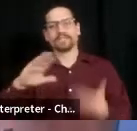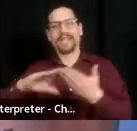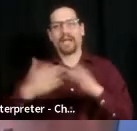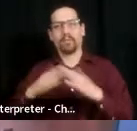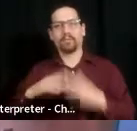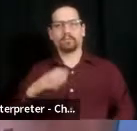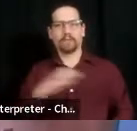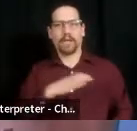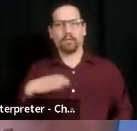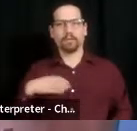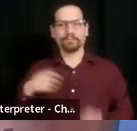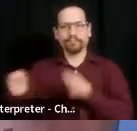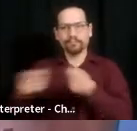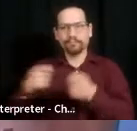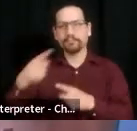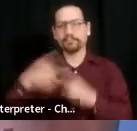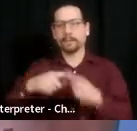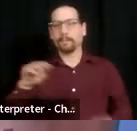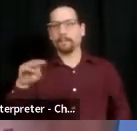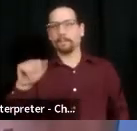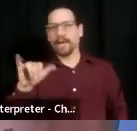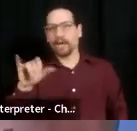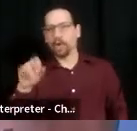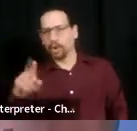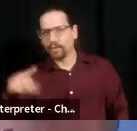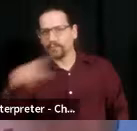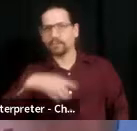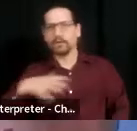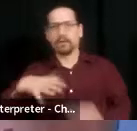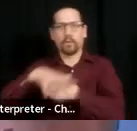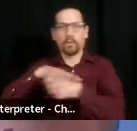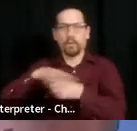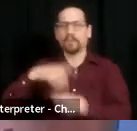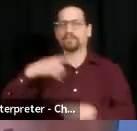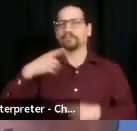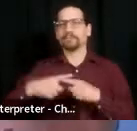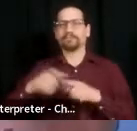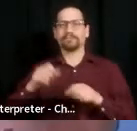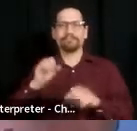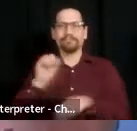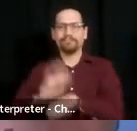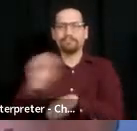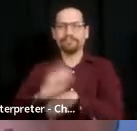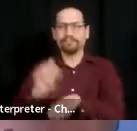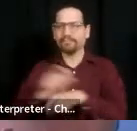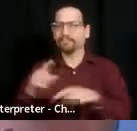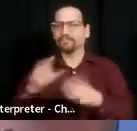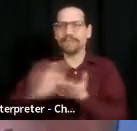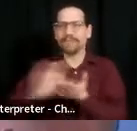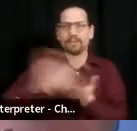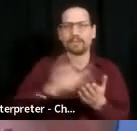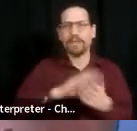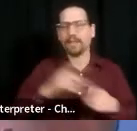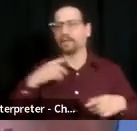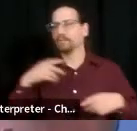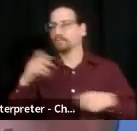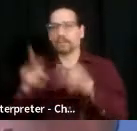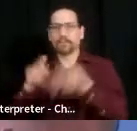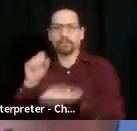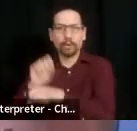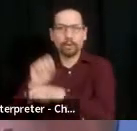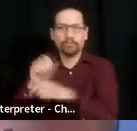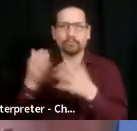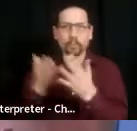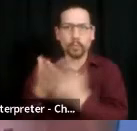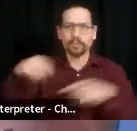workers, and all those that were out and about clearing the roads today and will continue working throughout the night. And I would say to the